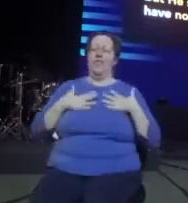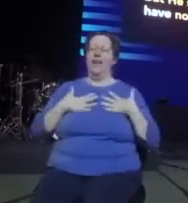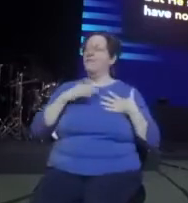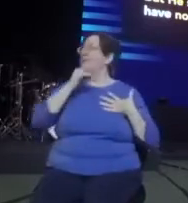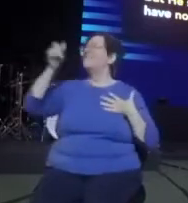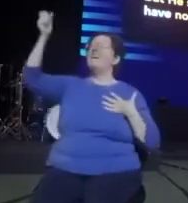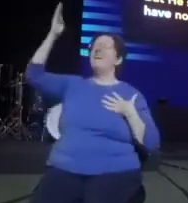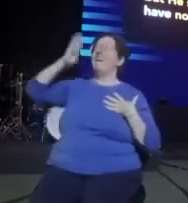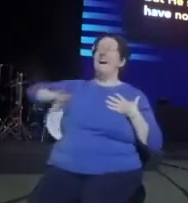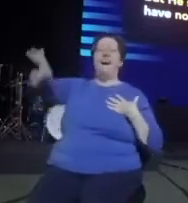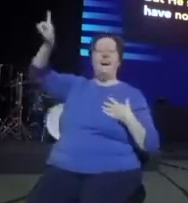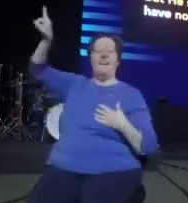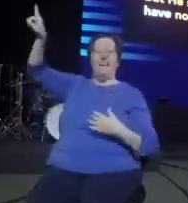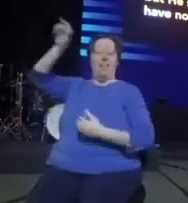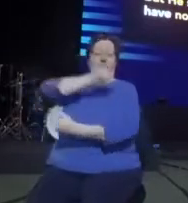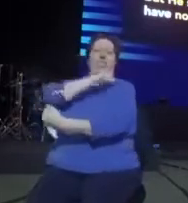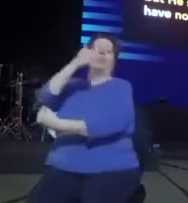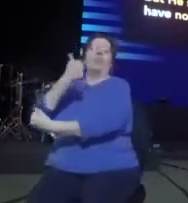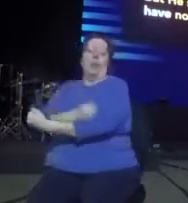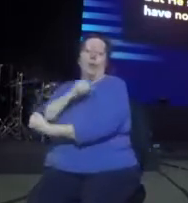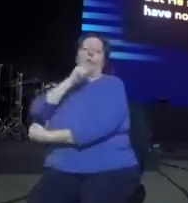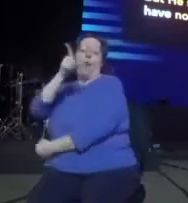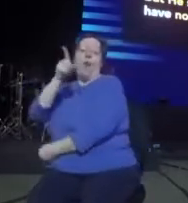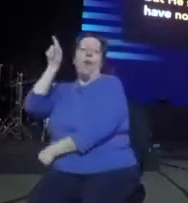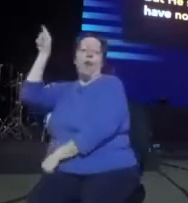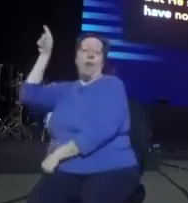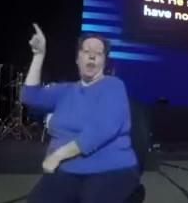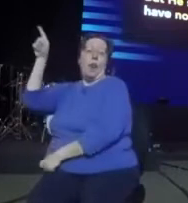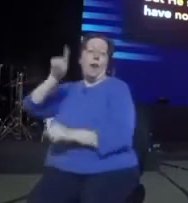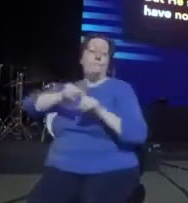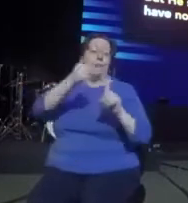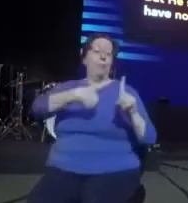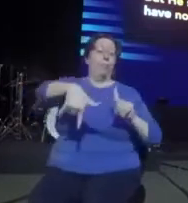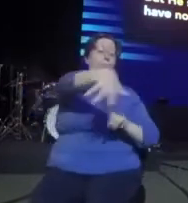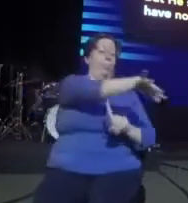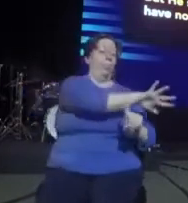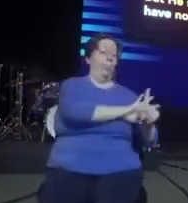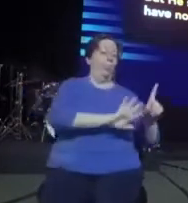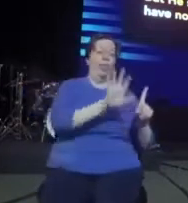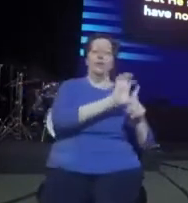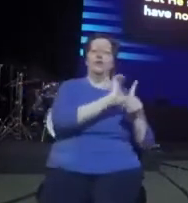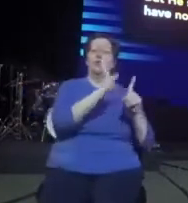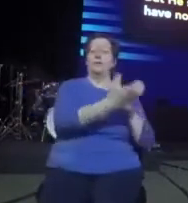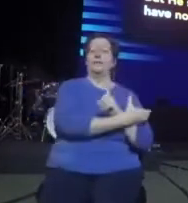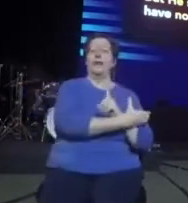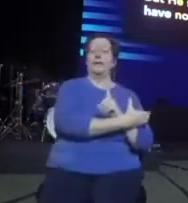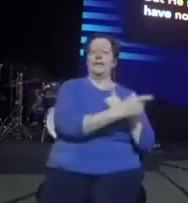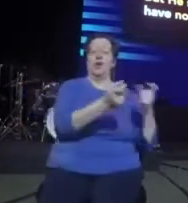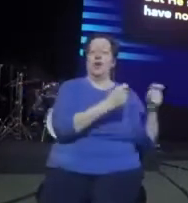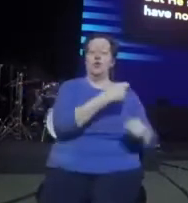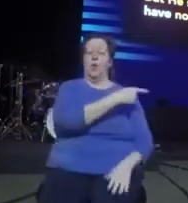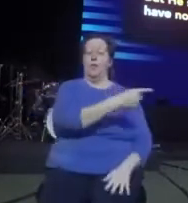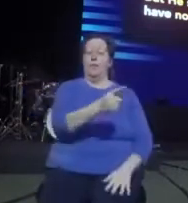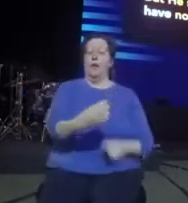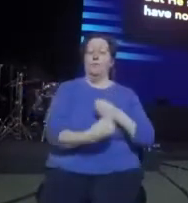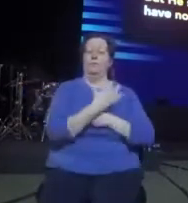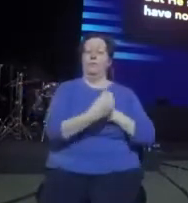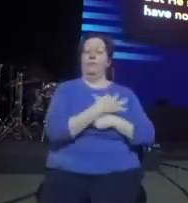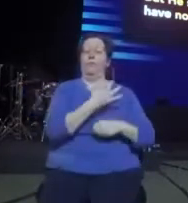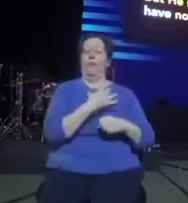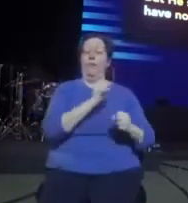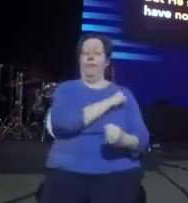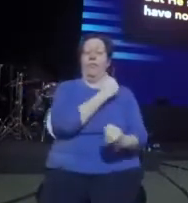the one who is the real authority, but the world around them, the natural world, speaking to them? Is anybody getting this at all? He